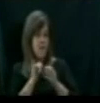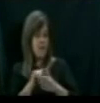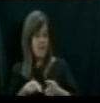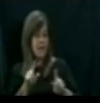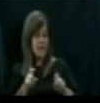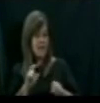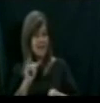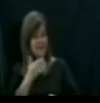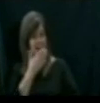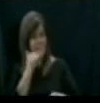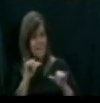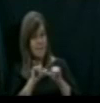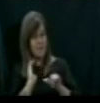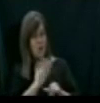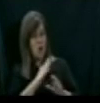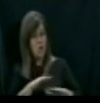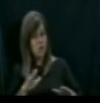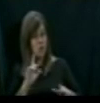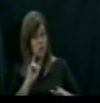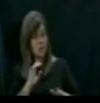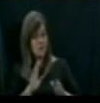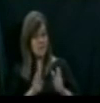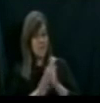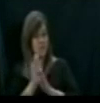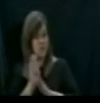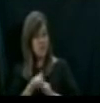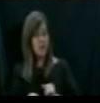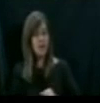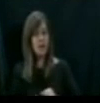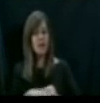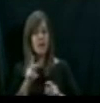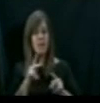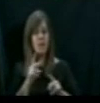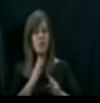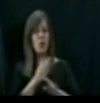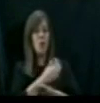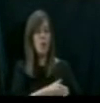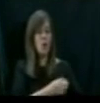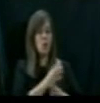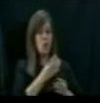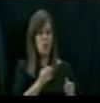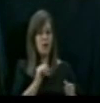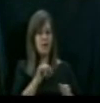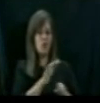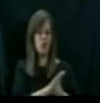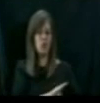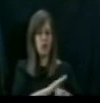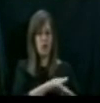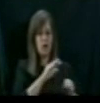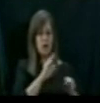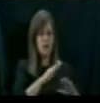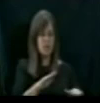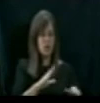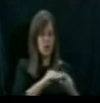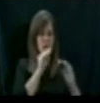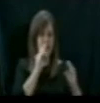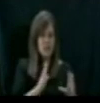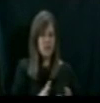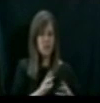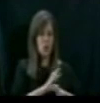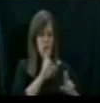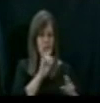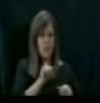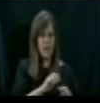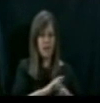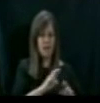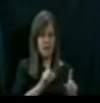is the best measurement of our children's achievement? The people that are opposed to the resolution talk about the stress it puts on students and teachers under to be ready for the